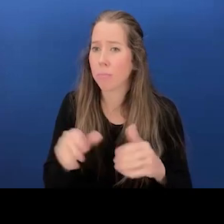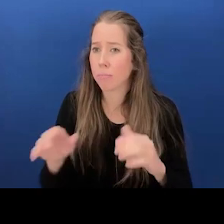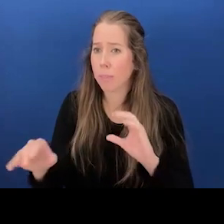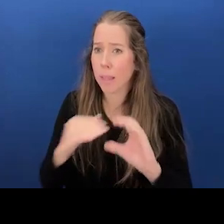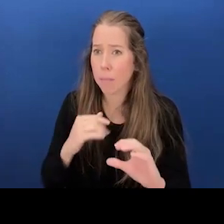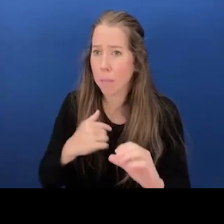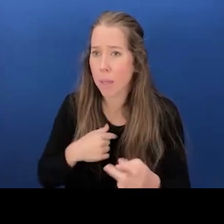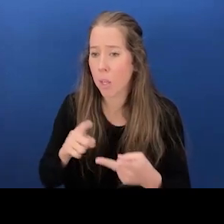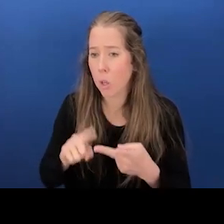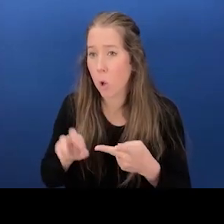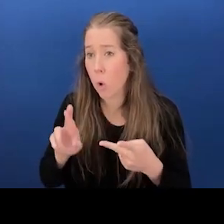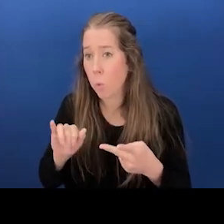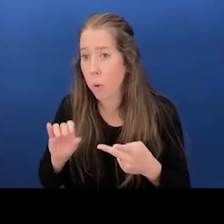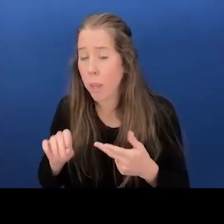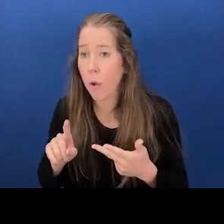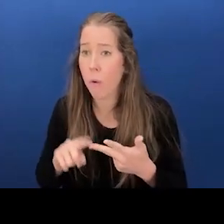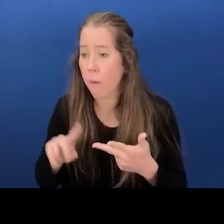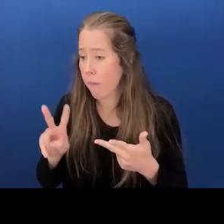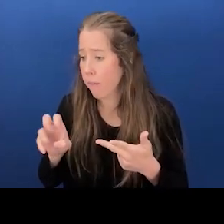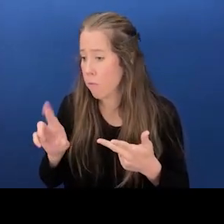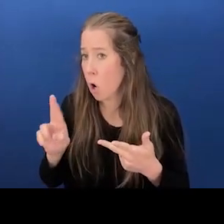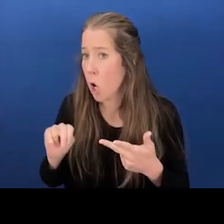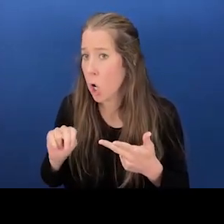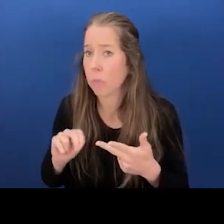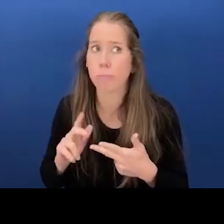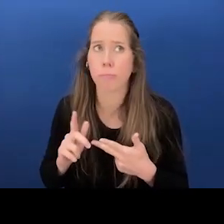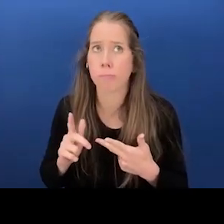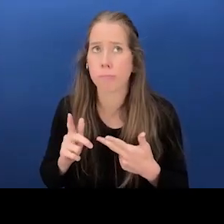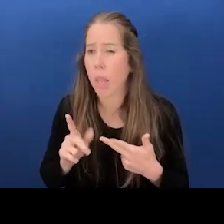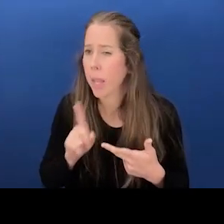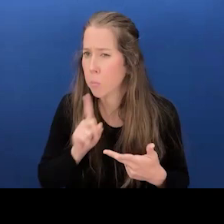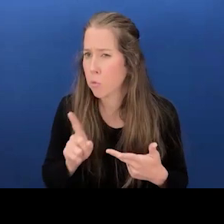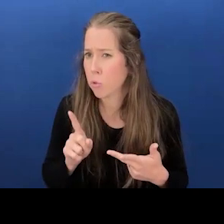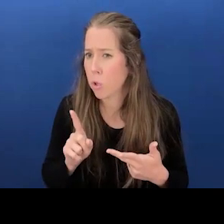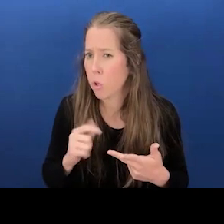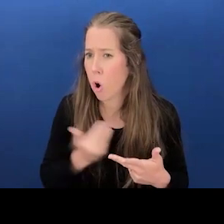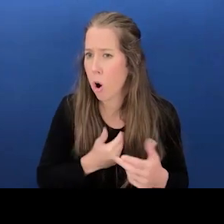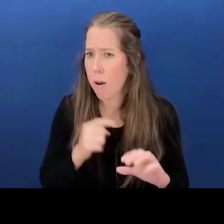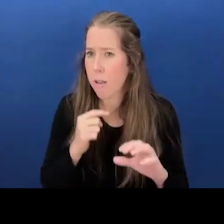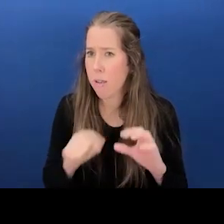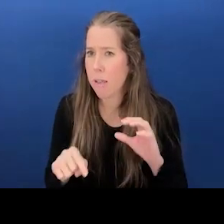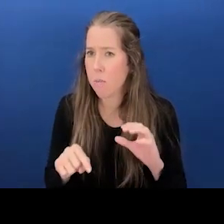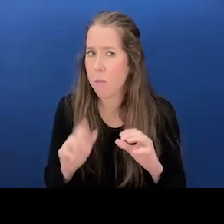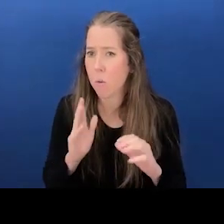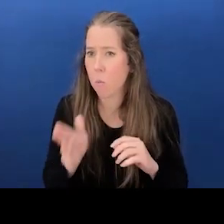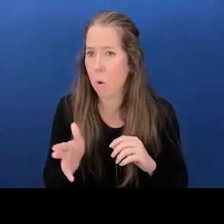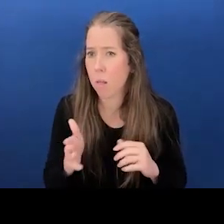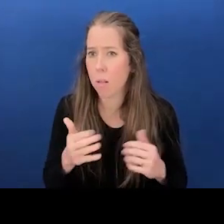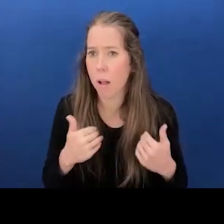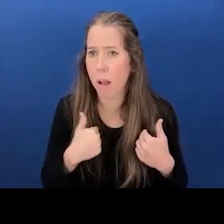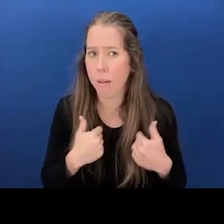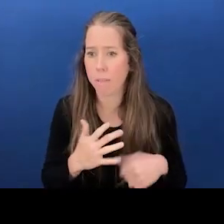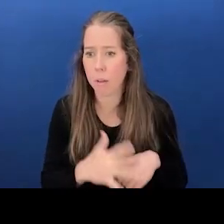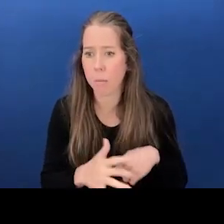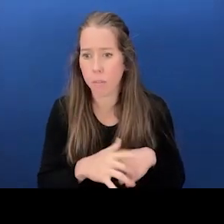to Rio, to Vern. I'm sure we'll have our email here available